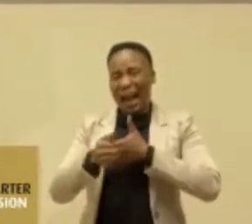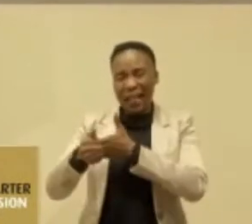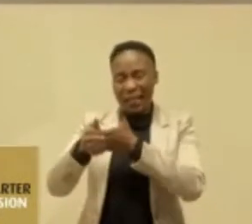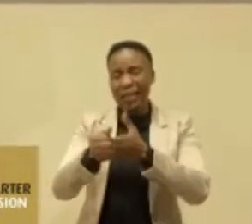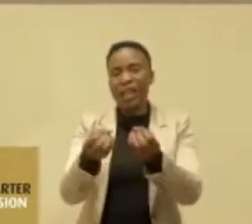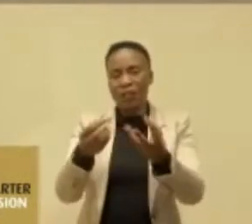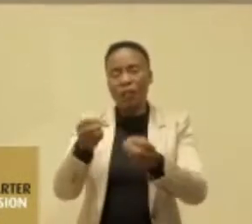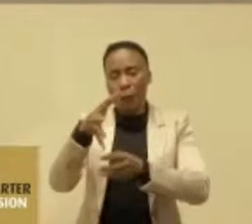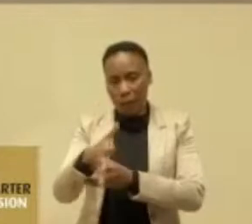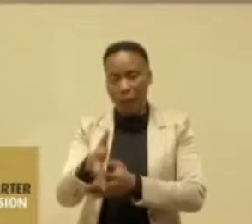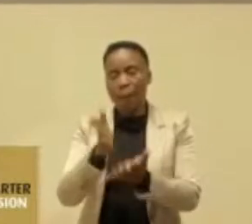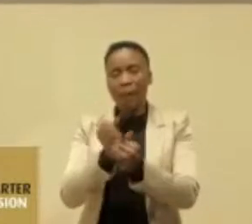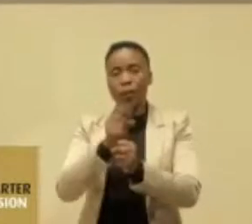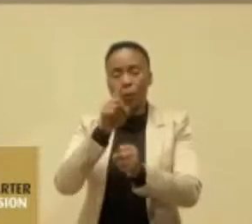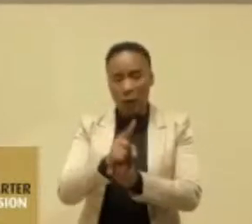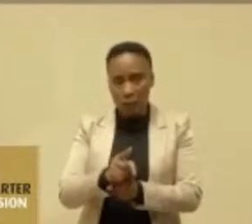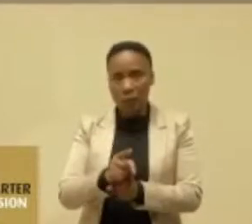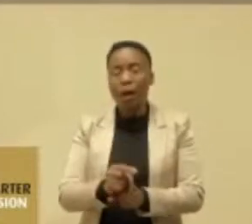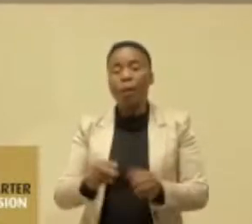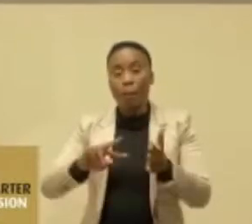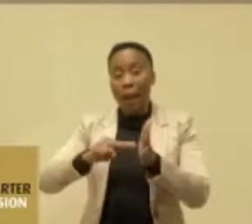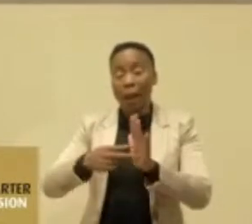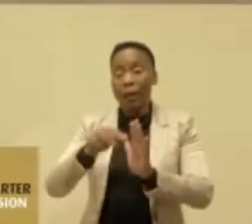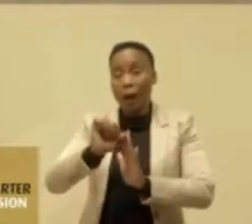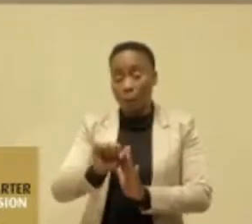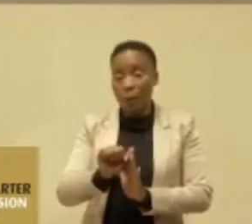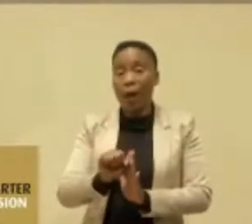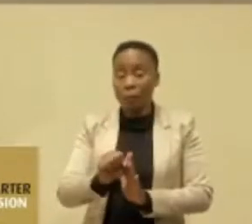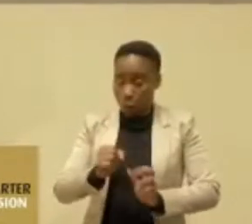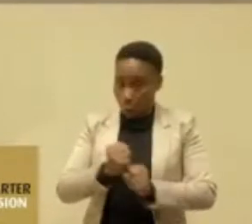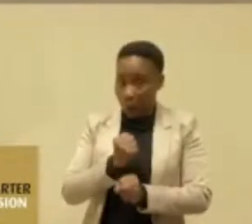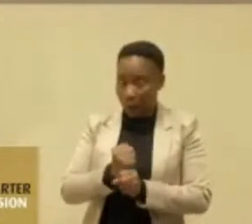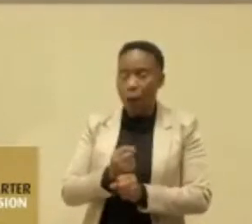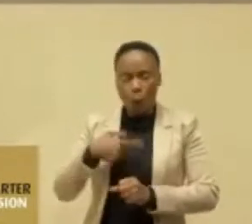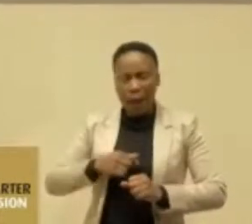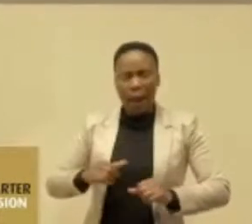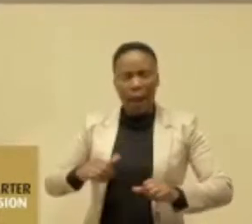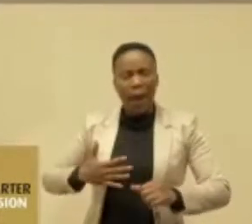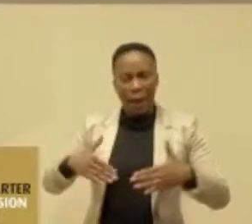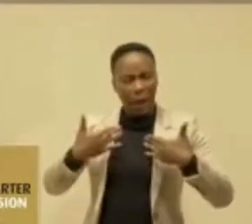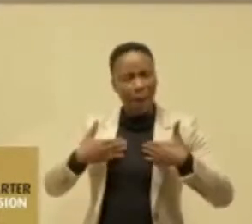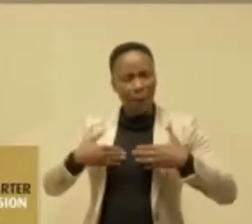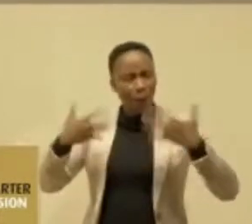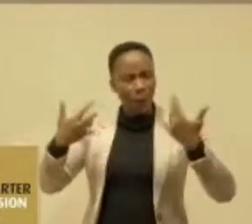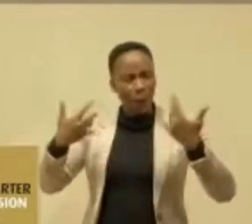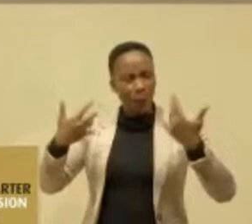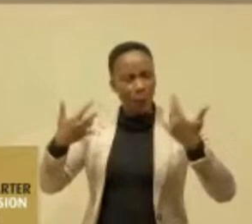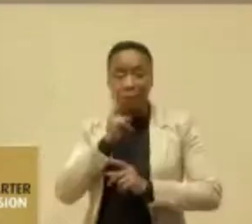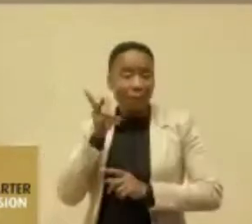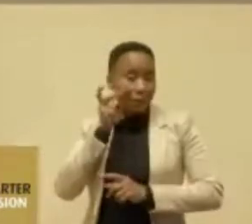ensure that they engender their plans already must follow